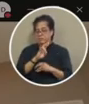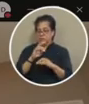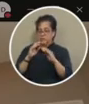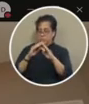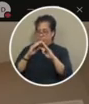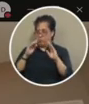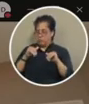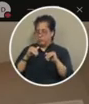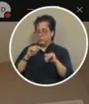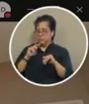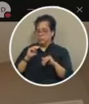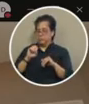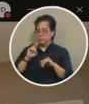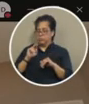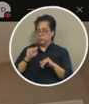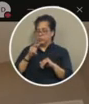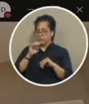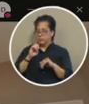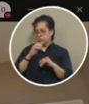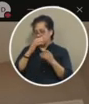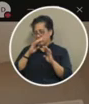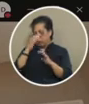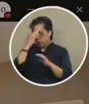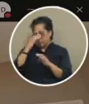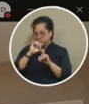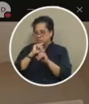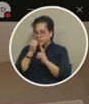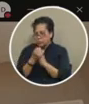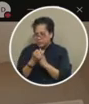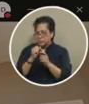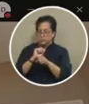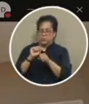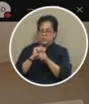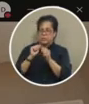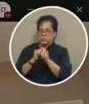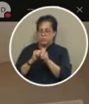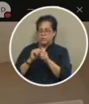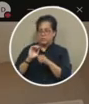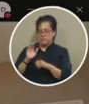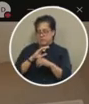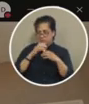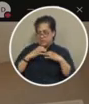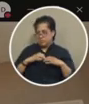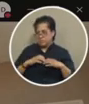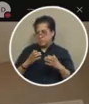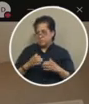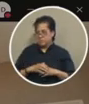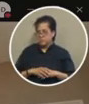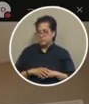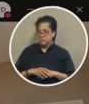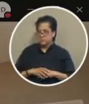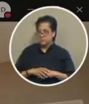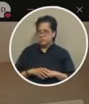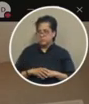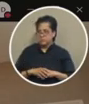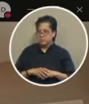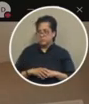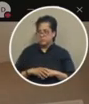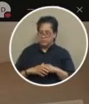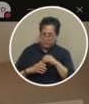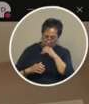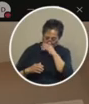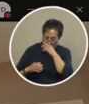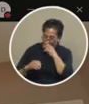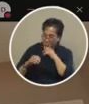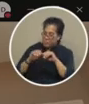companies are also well aware of the situation and working with their customers. I think, Ms. Anello, I think